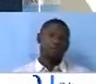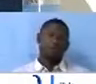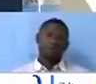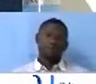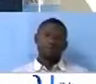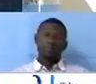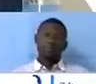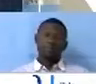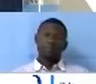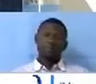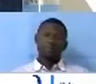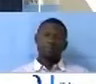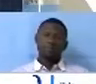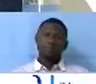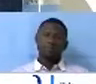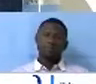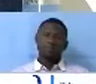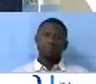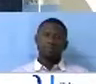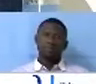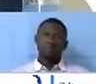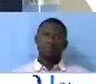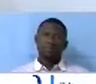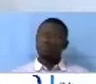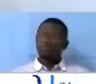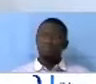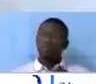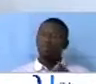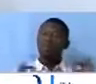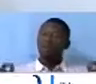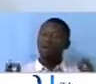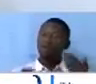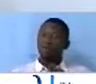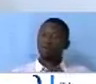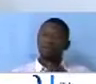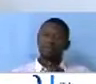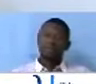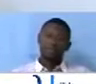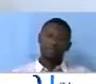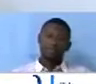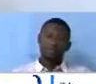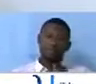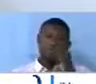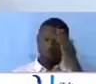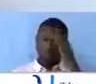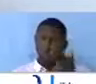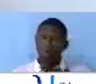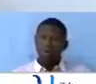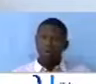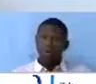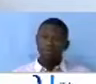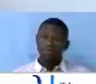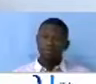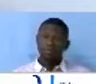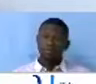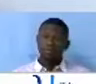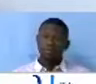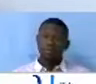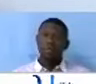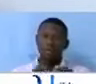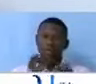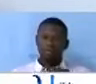know why? I am far from it. You know why? Why? Anyway, after all, I'll talk